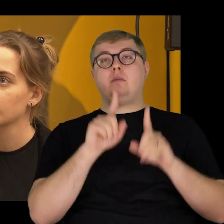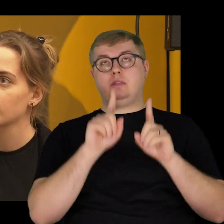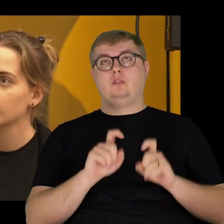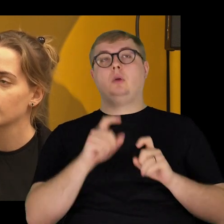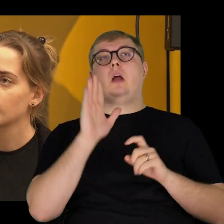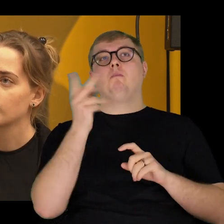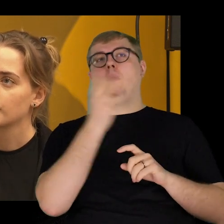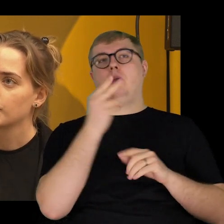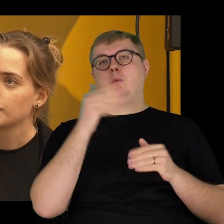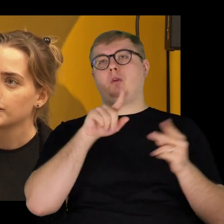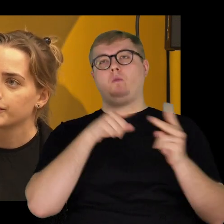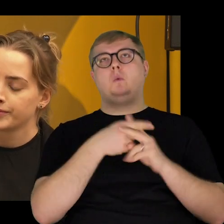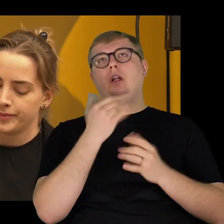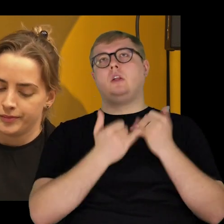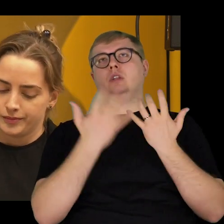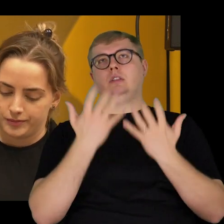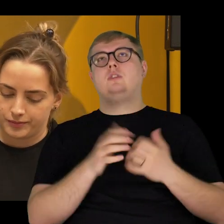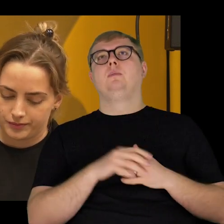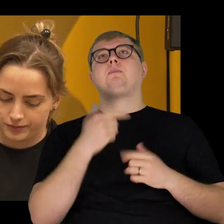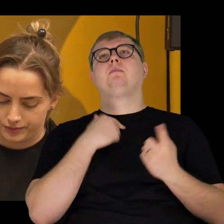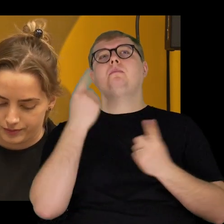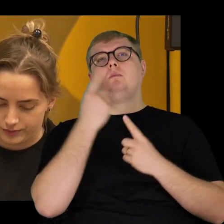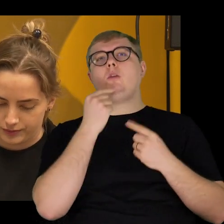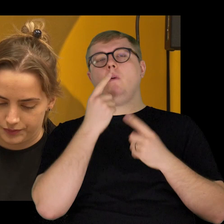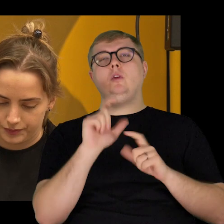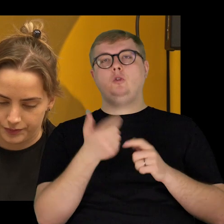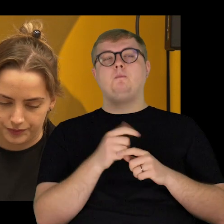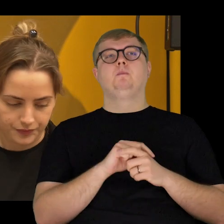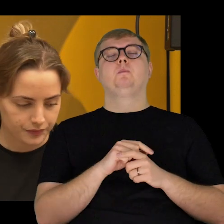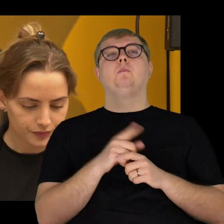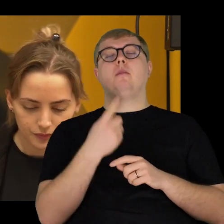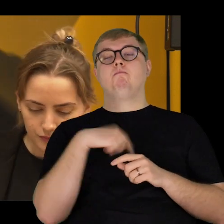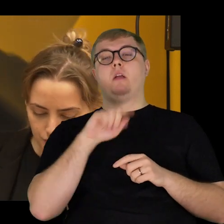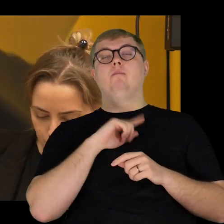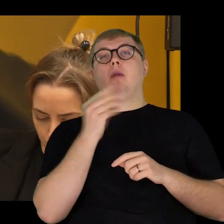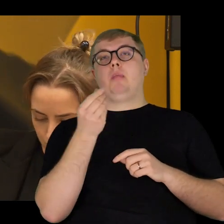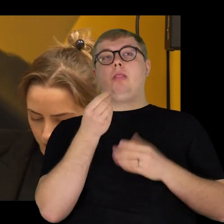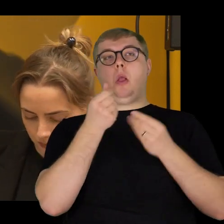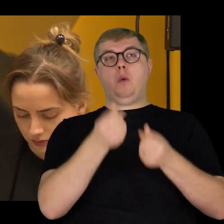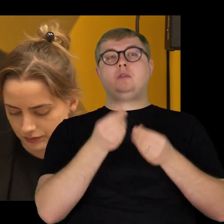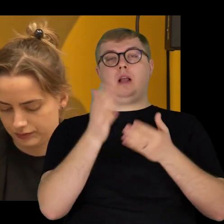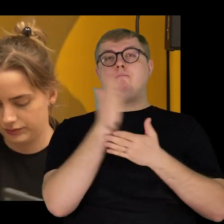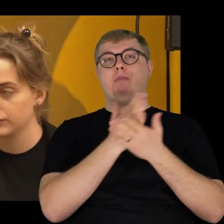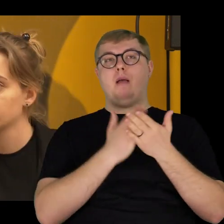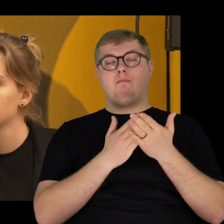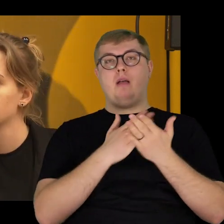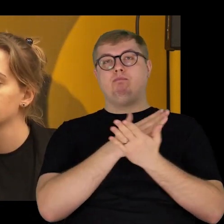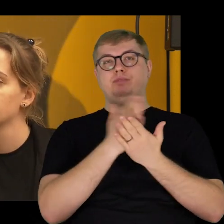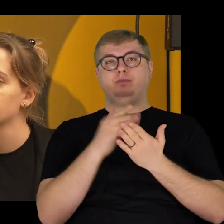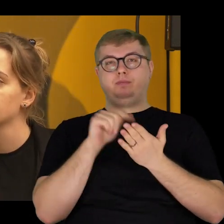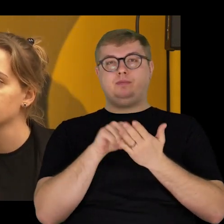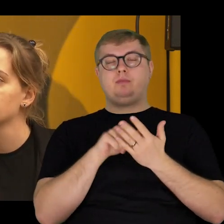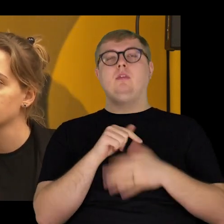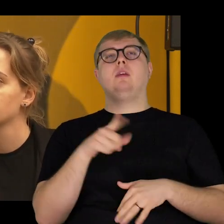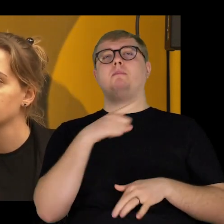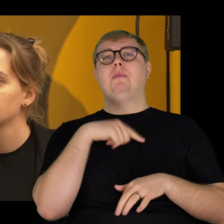mean, when we funded hybrid mapping, we were really keen of not thinking of the map